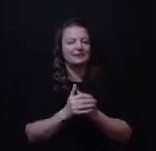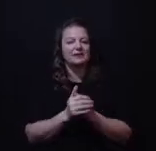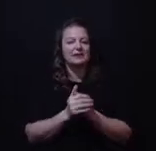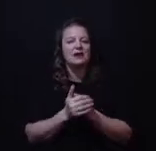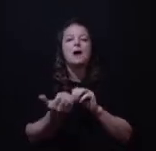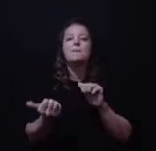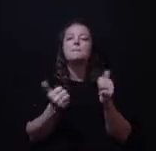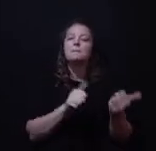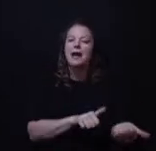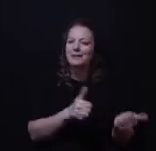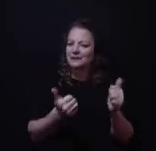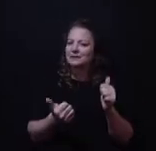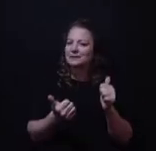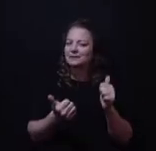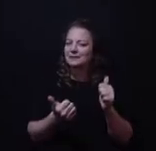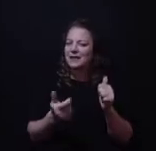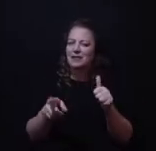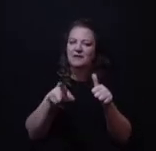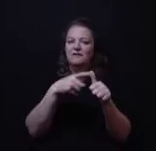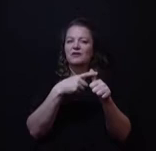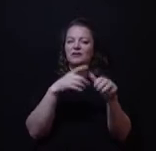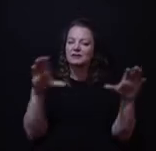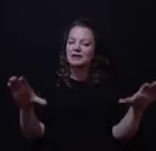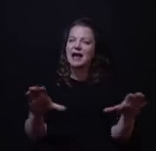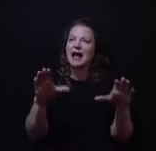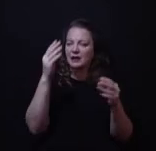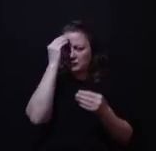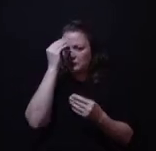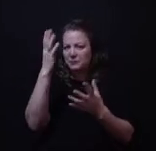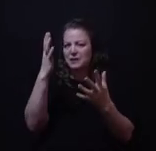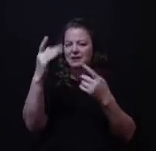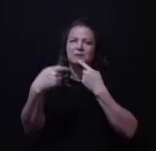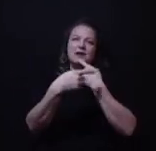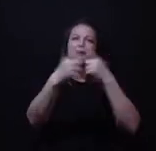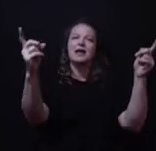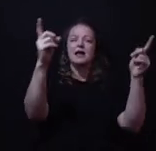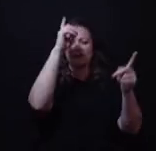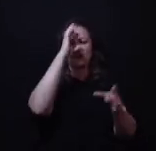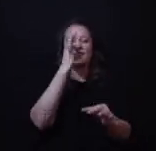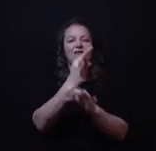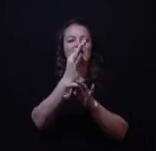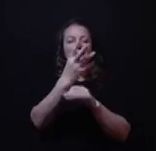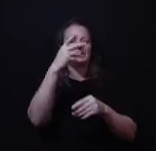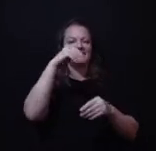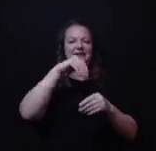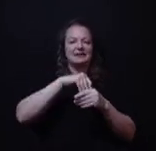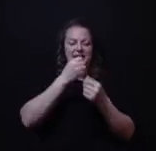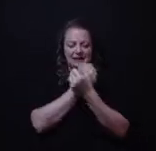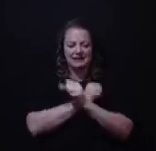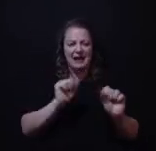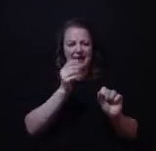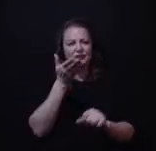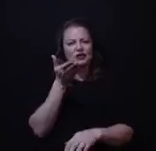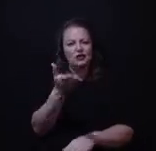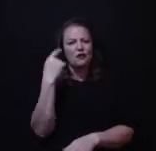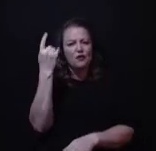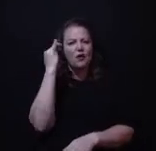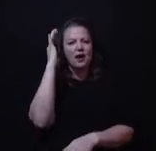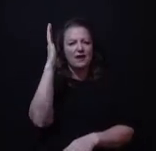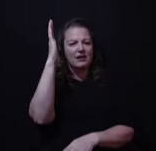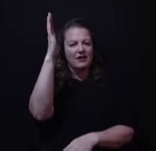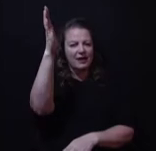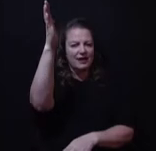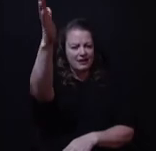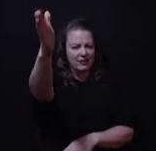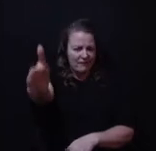Baptism, the great first act of obedience, the great pronouncement of the faith that lives within that saves you forever and ever